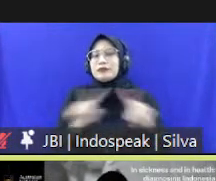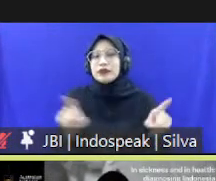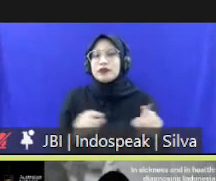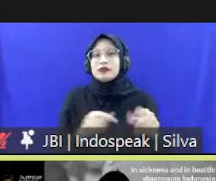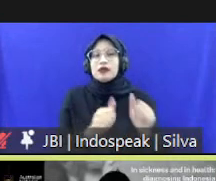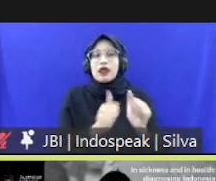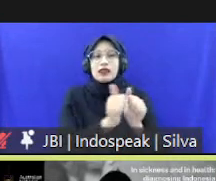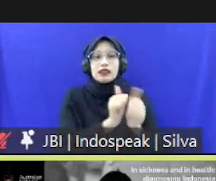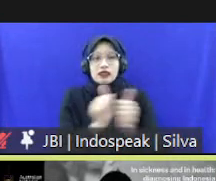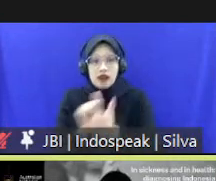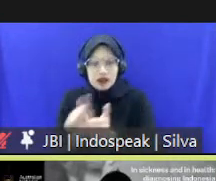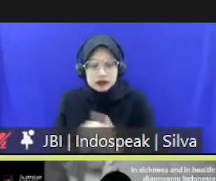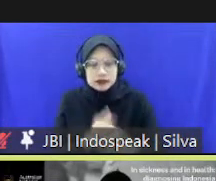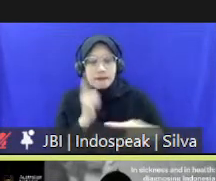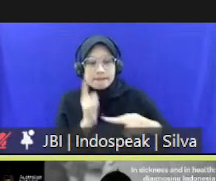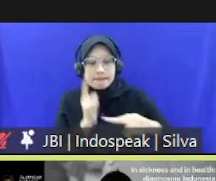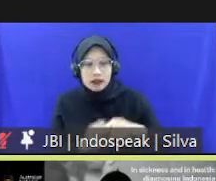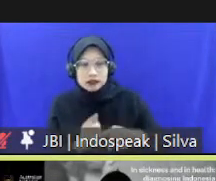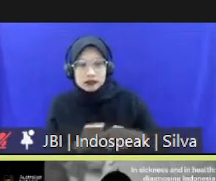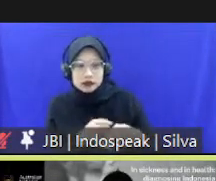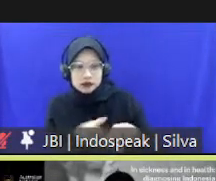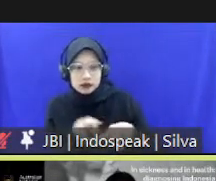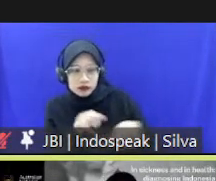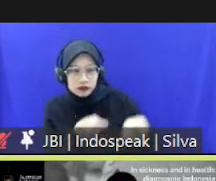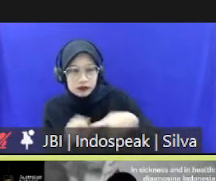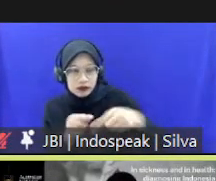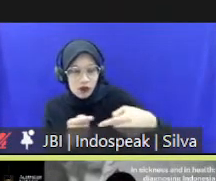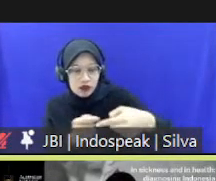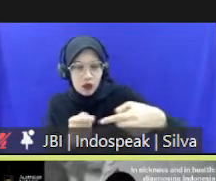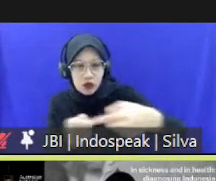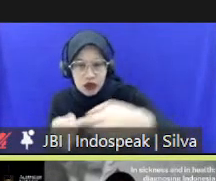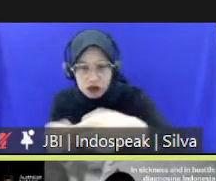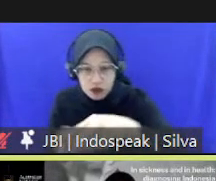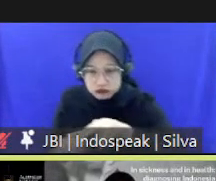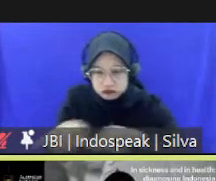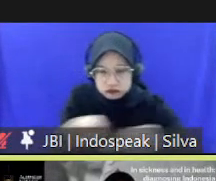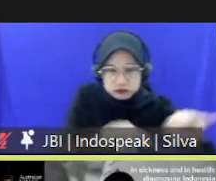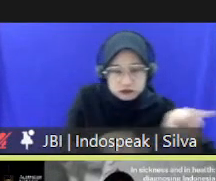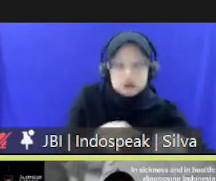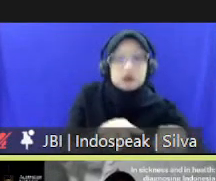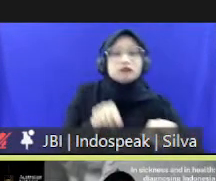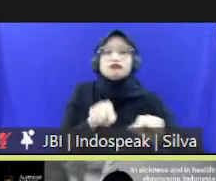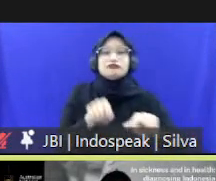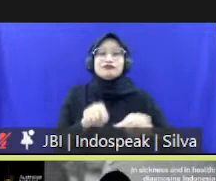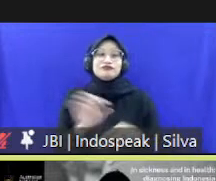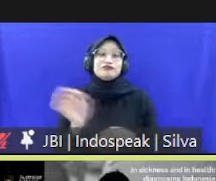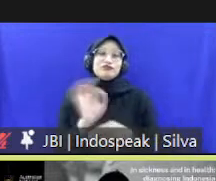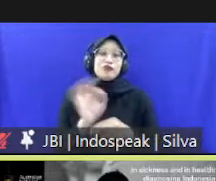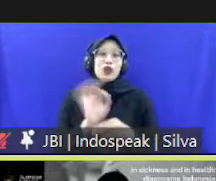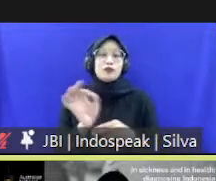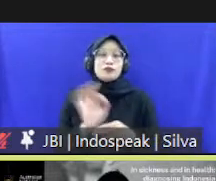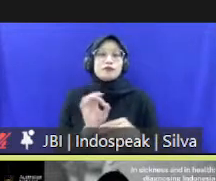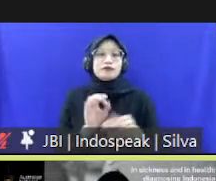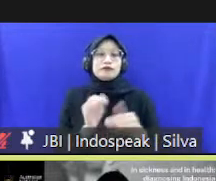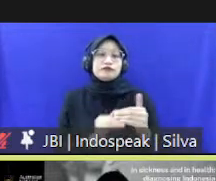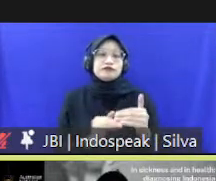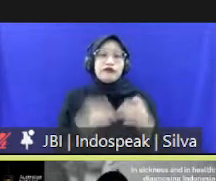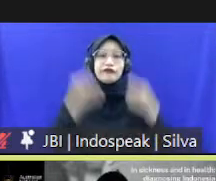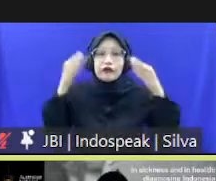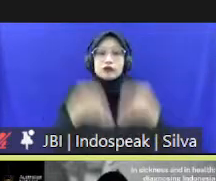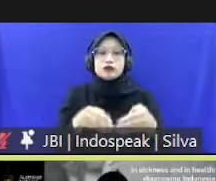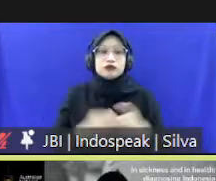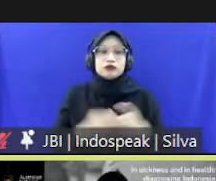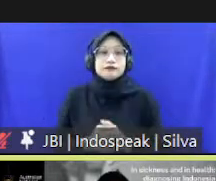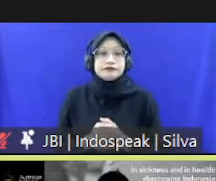indicators. We take note that the primary healthcare